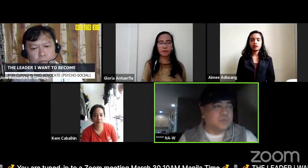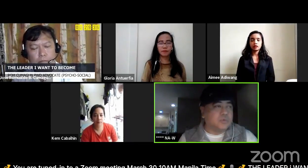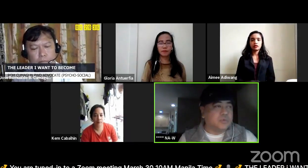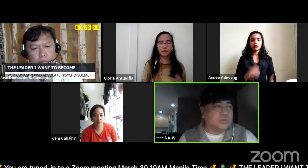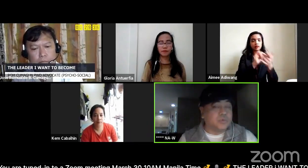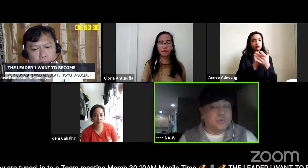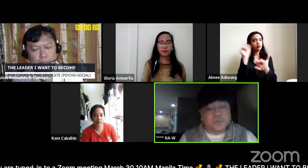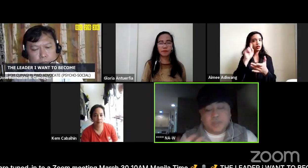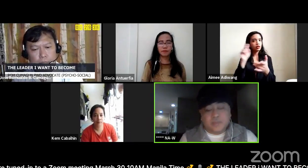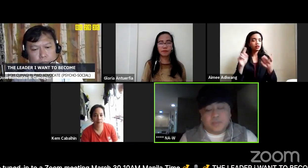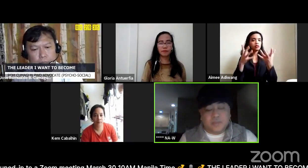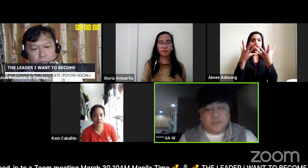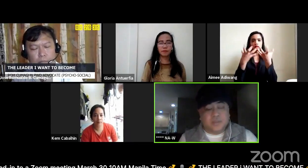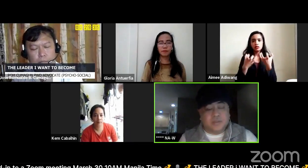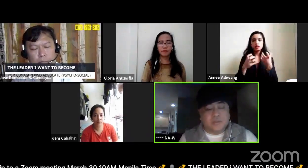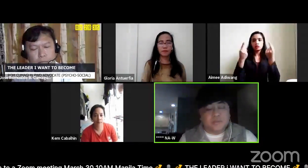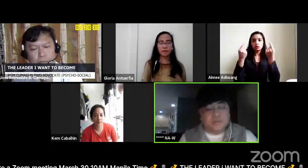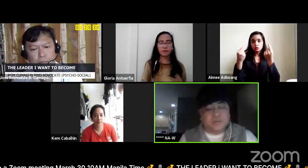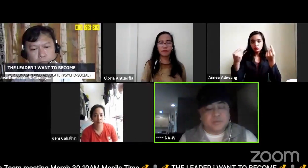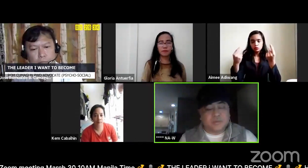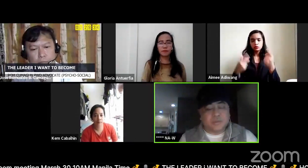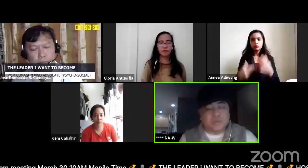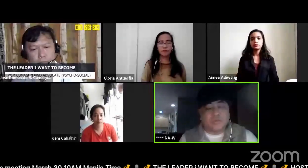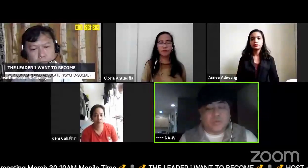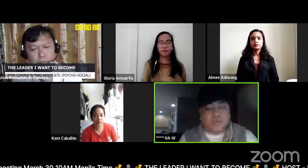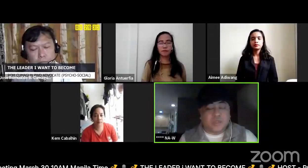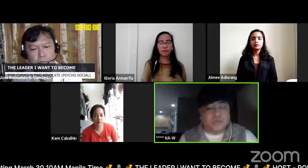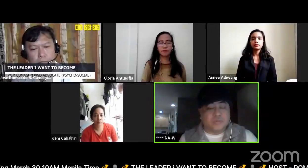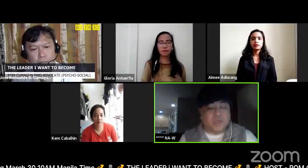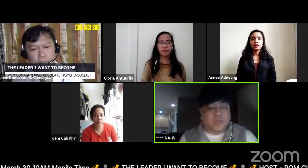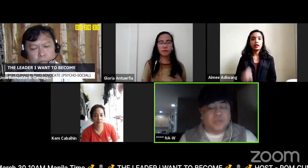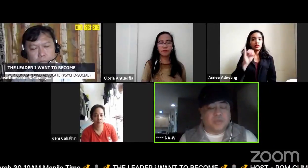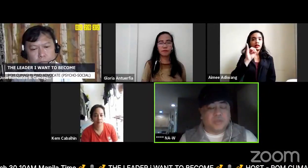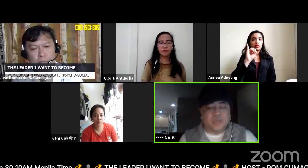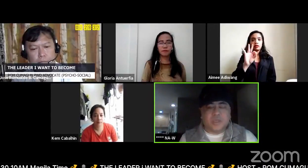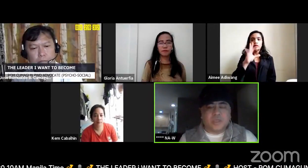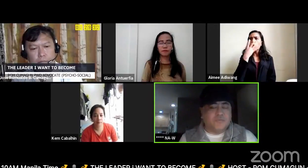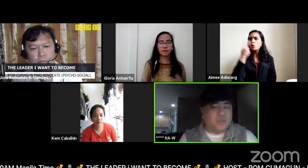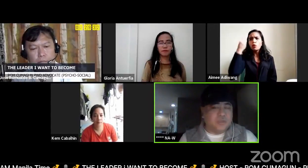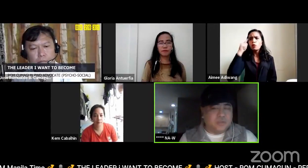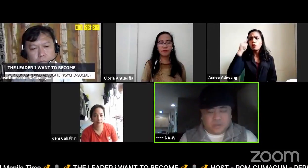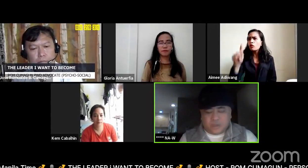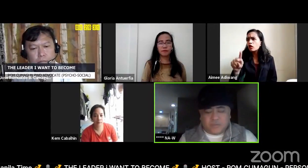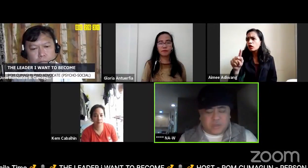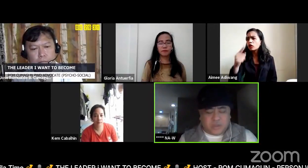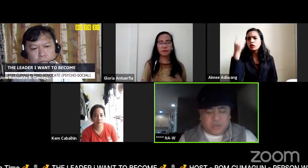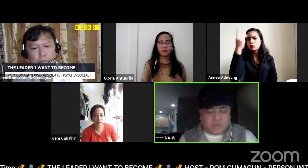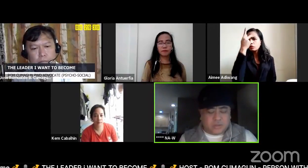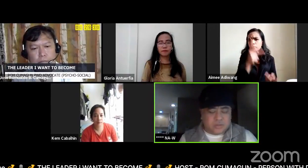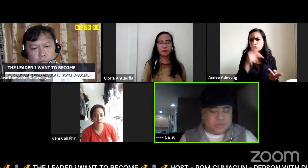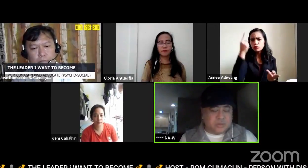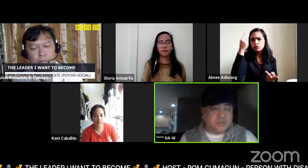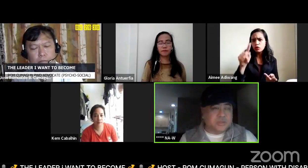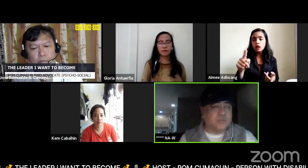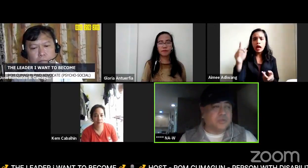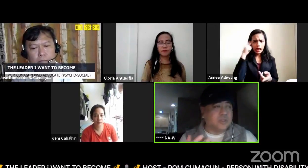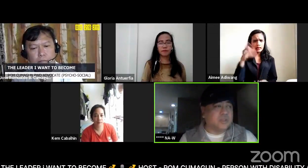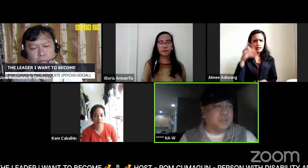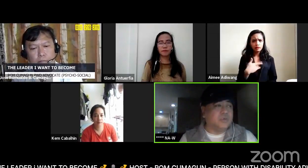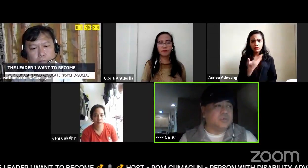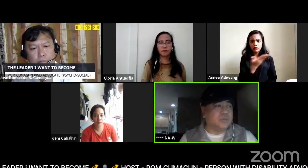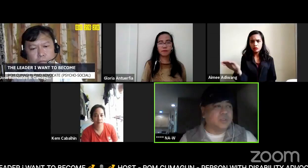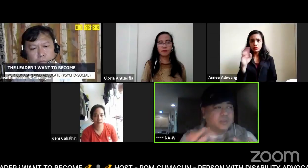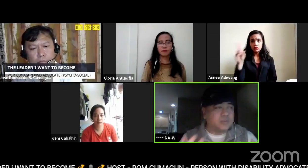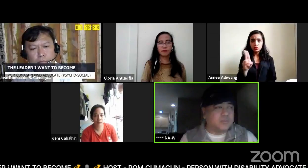desire to do something, kung kanino para kanyan. And I can feel that everyone here is trying to